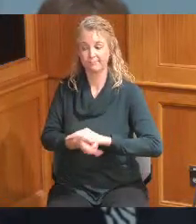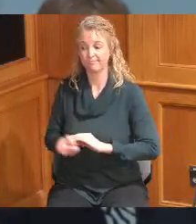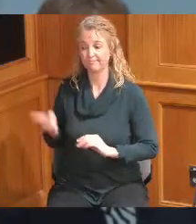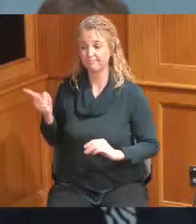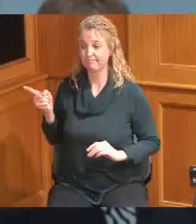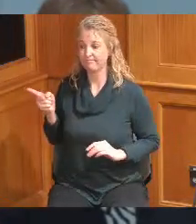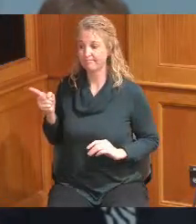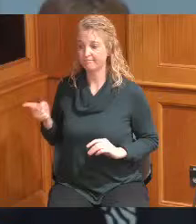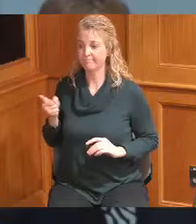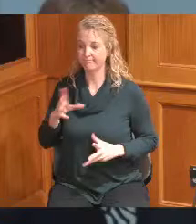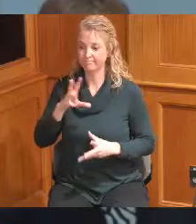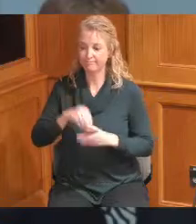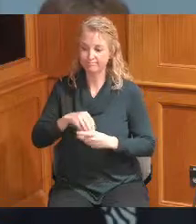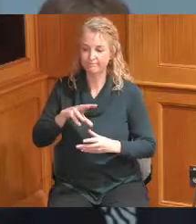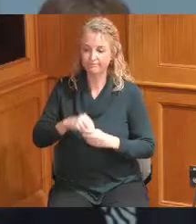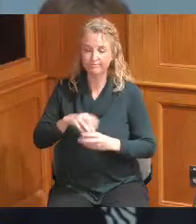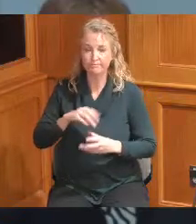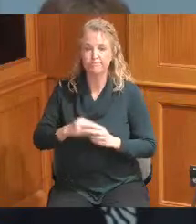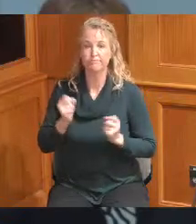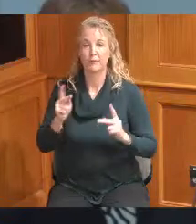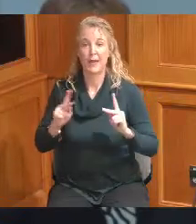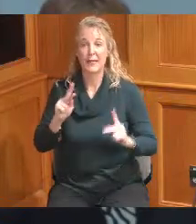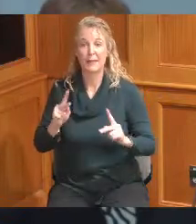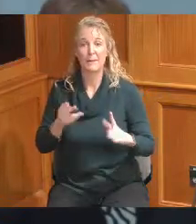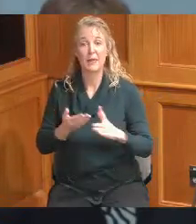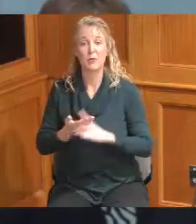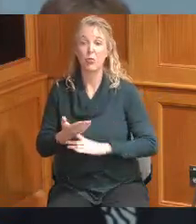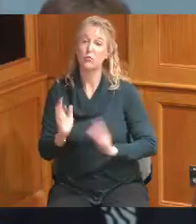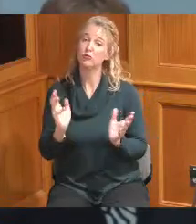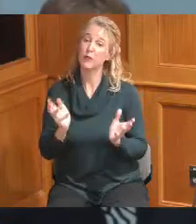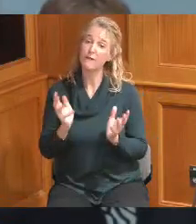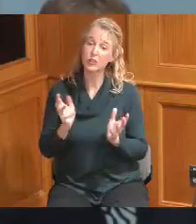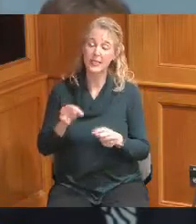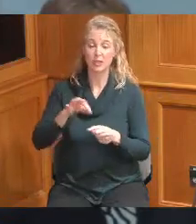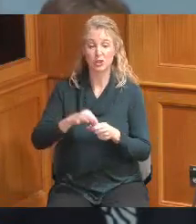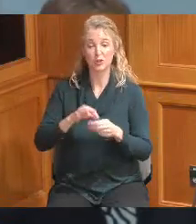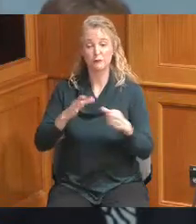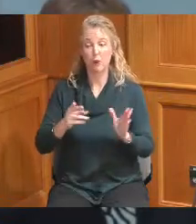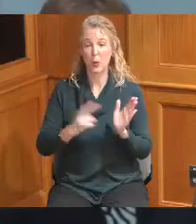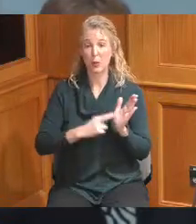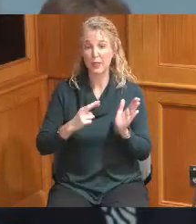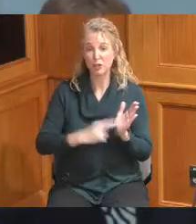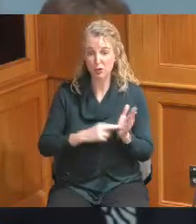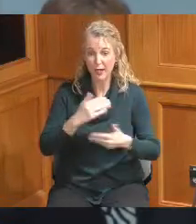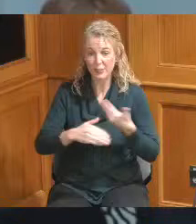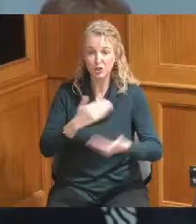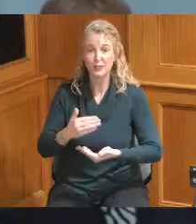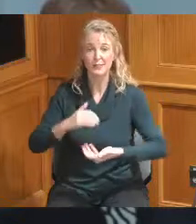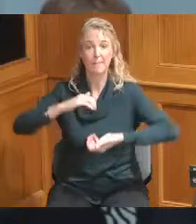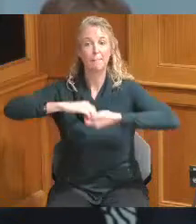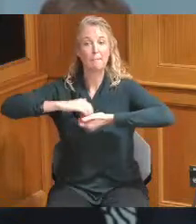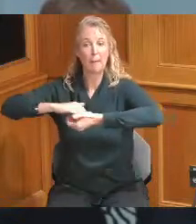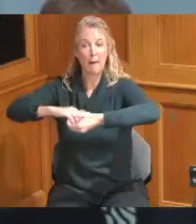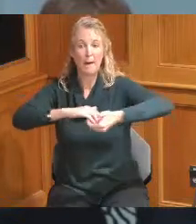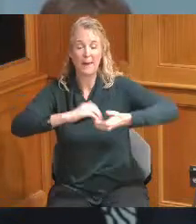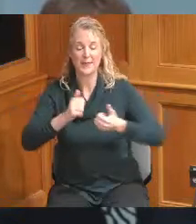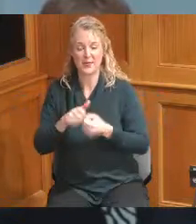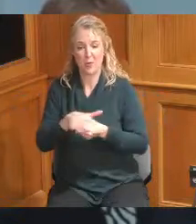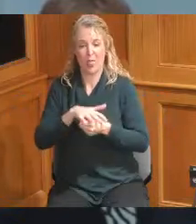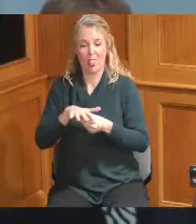She has engaged residents through community conversations, voter registration initiatives, and partnerships with